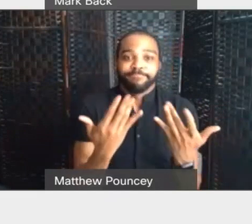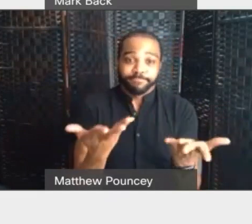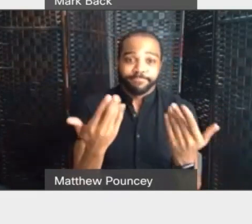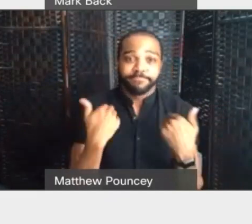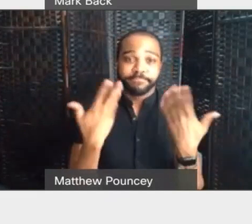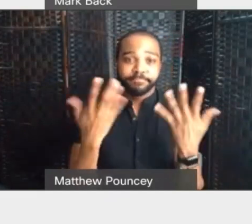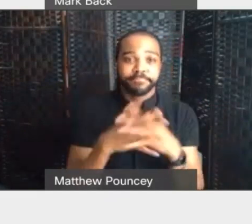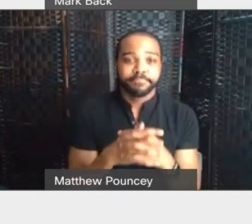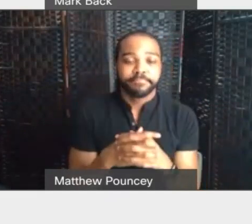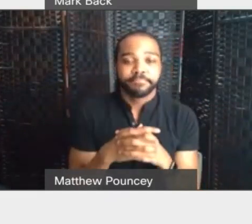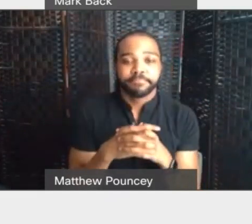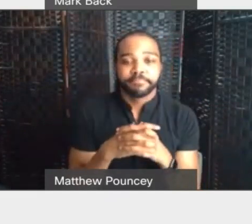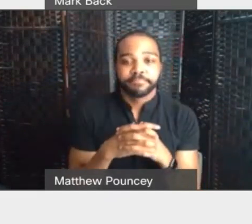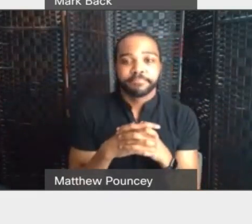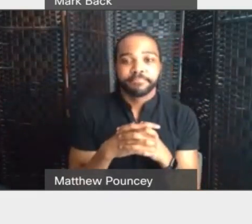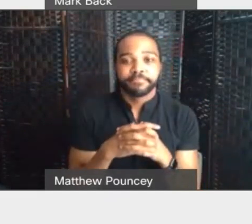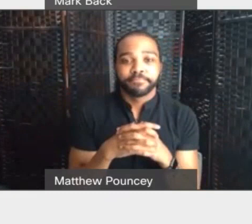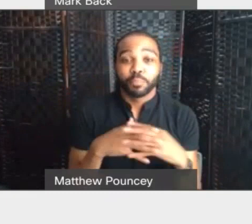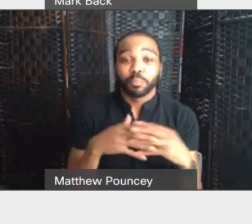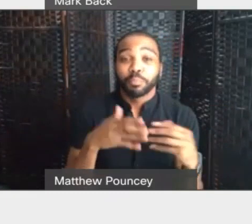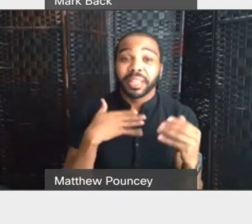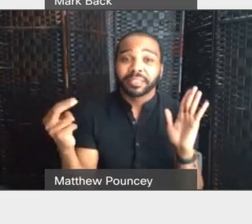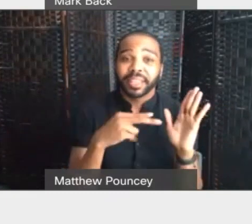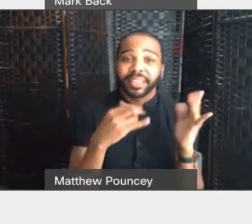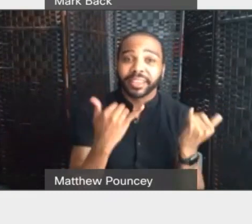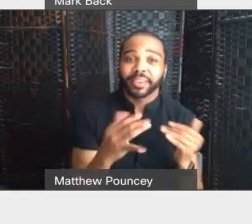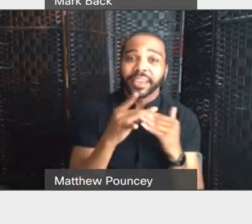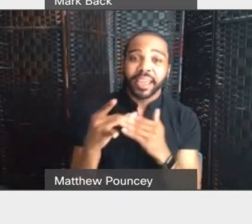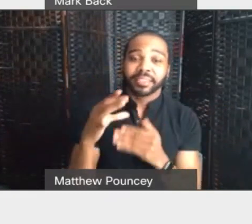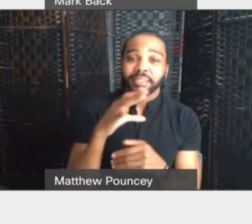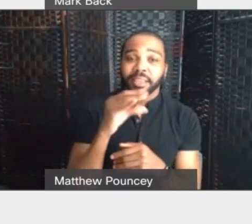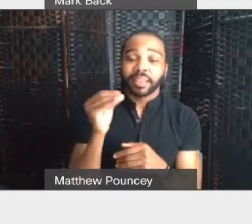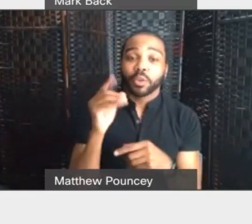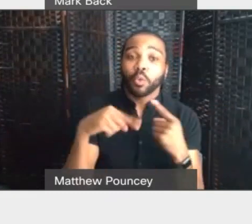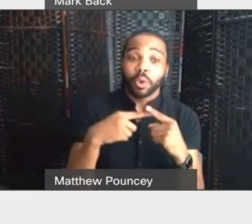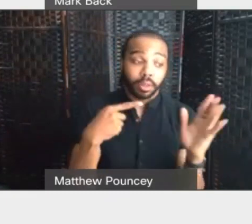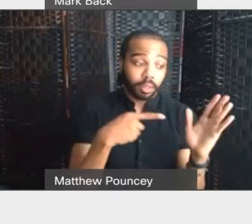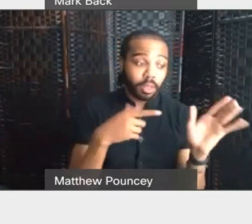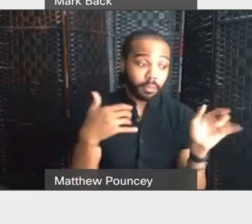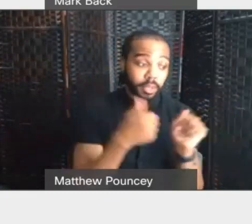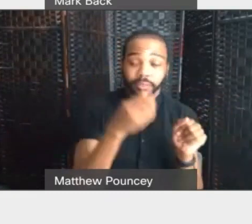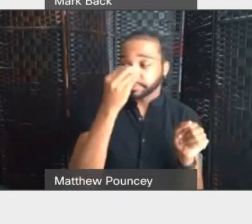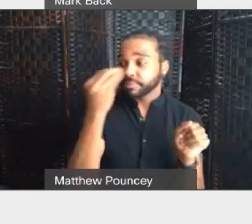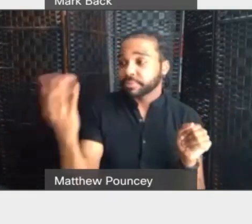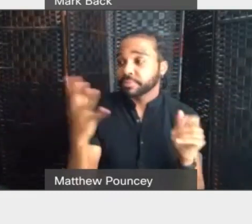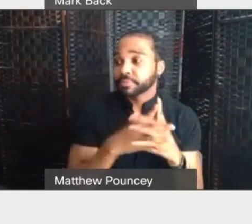So please refer to the current guidance. And when it updates, we will let you know.